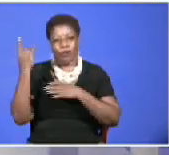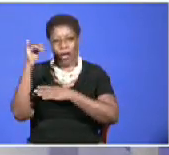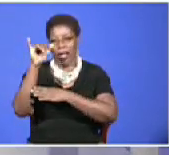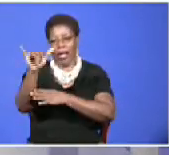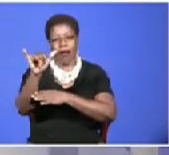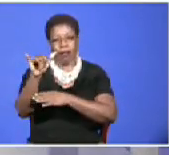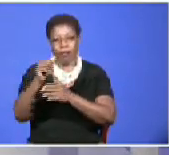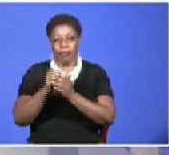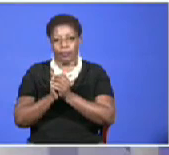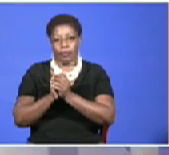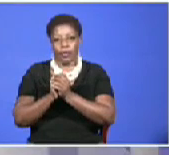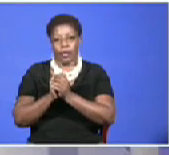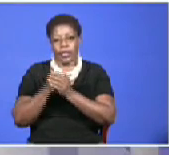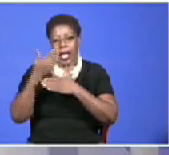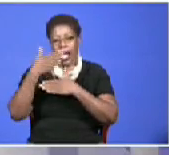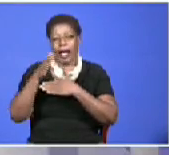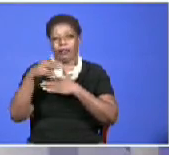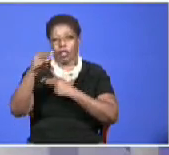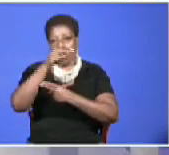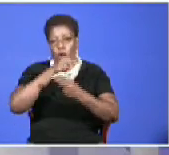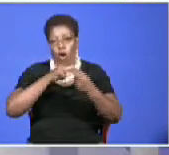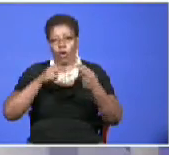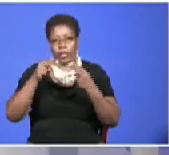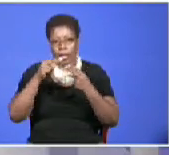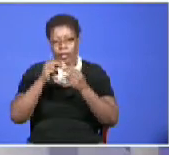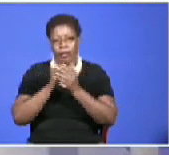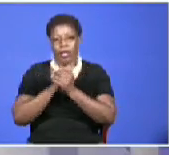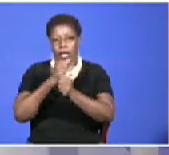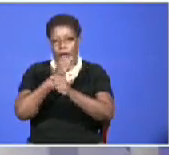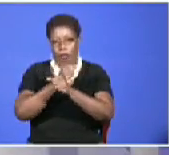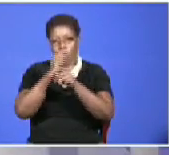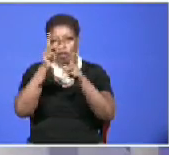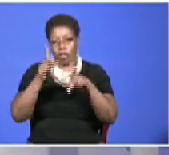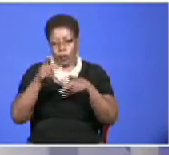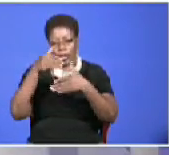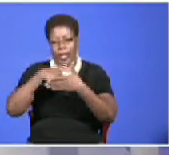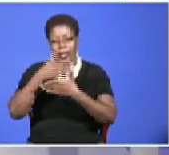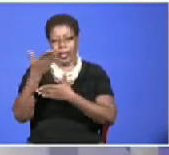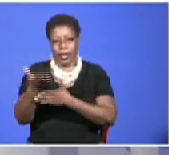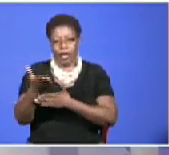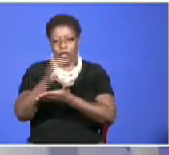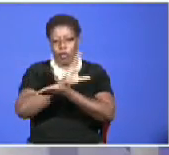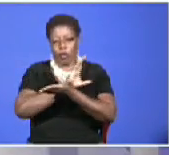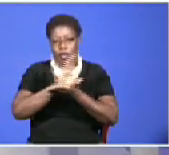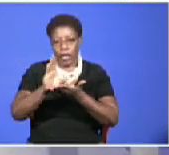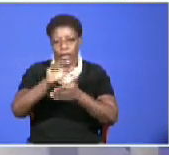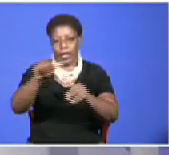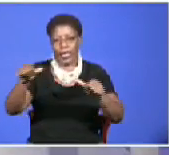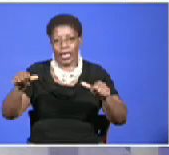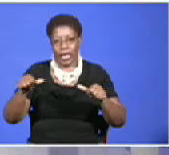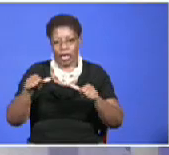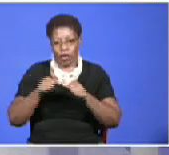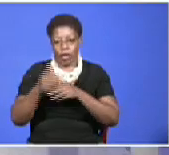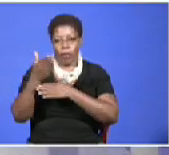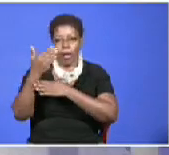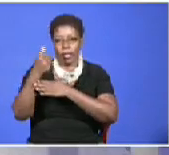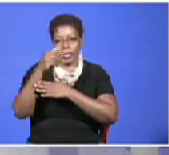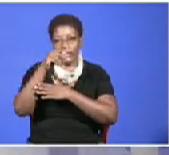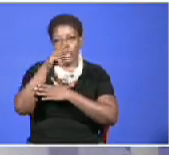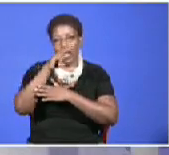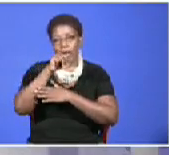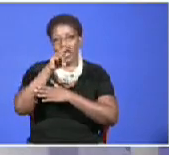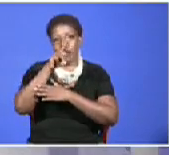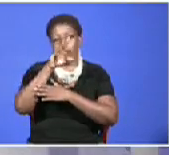Hurricane Dorian ravaged the island, work crews immediately got in to begin clearing the grounds that housed the former Mud, Pigeon Pea,